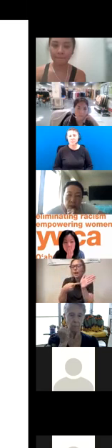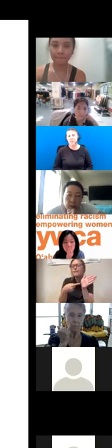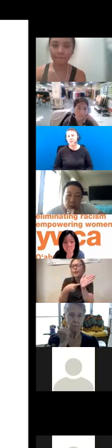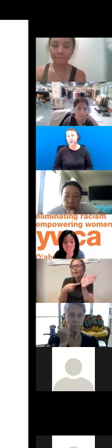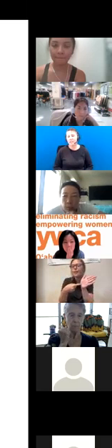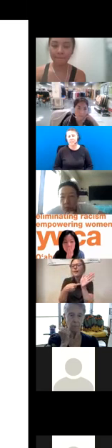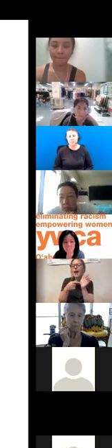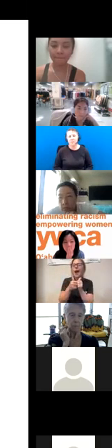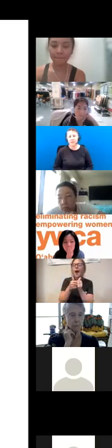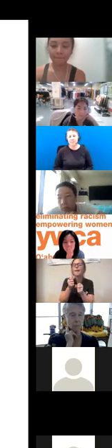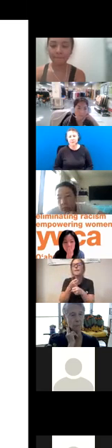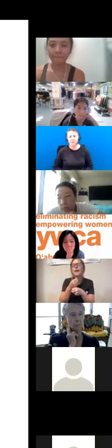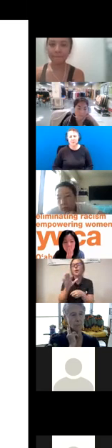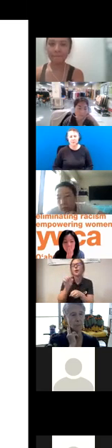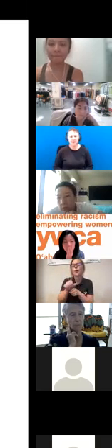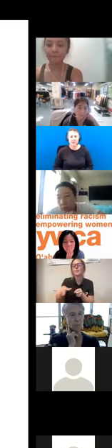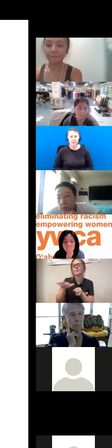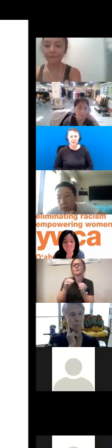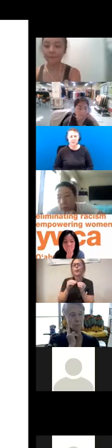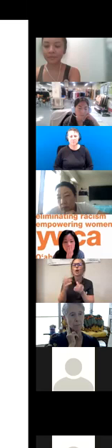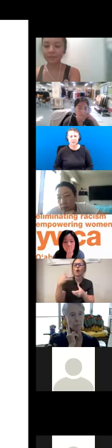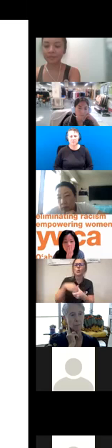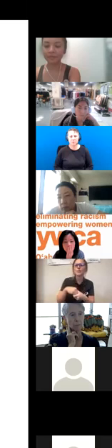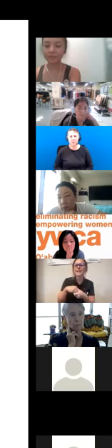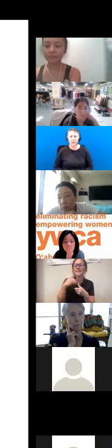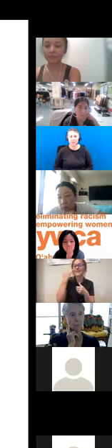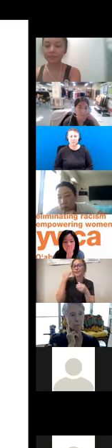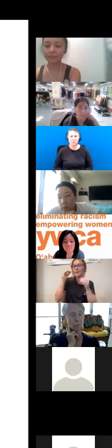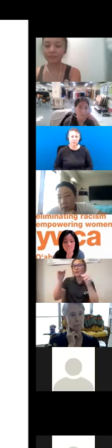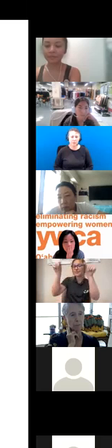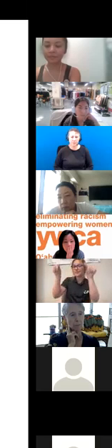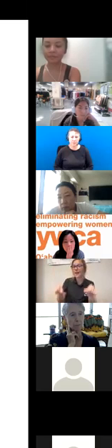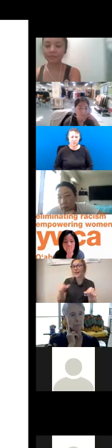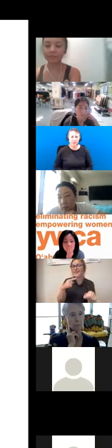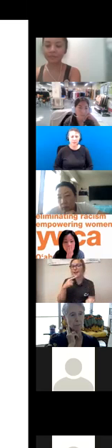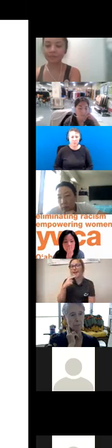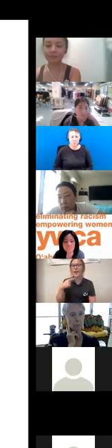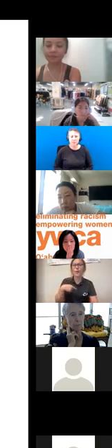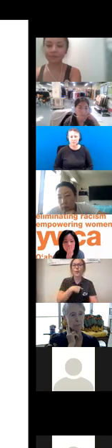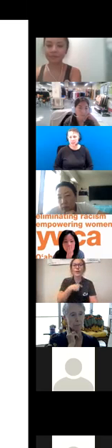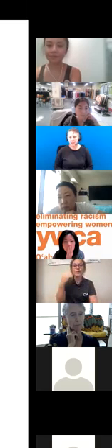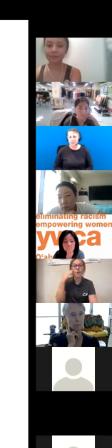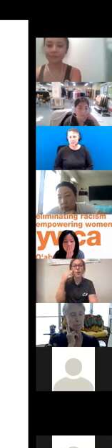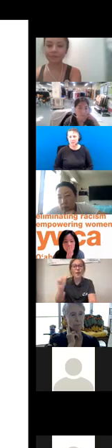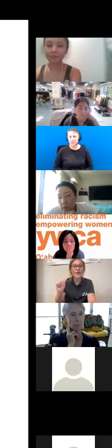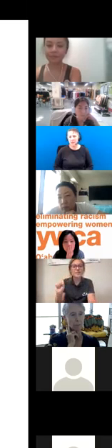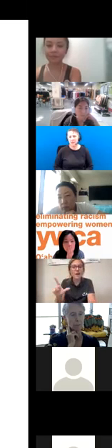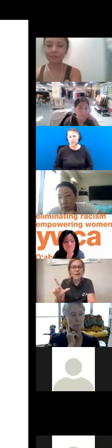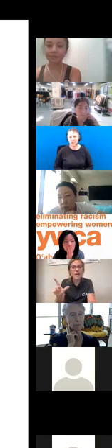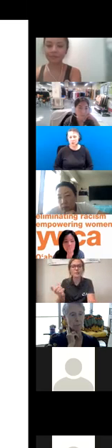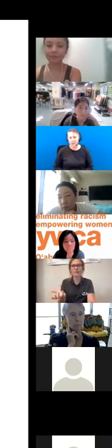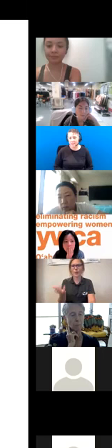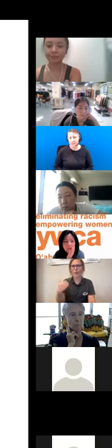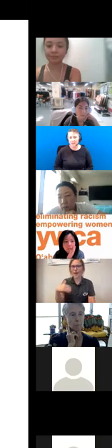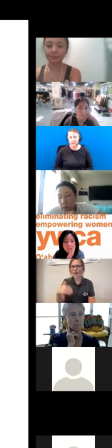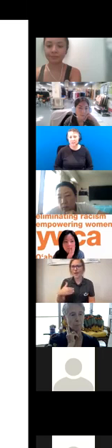This is another idea, just examples that people have done to make the workplace more inclusive. You can put up signs that say, we